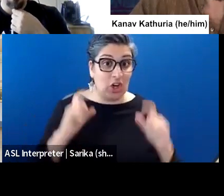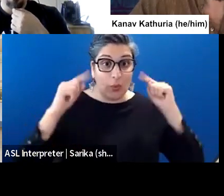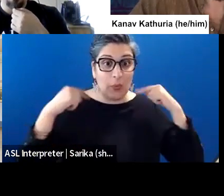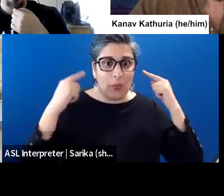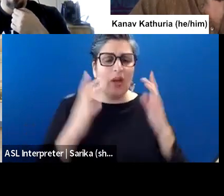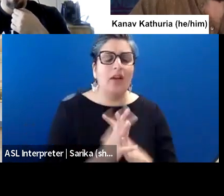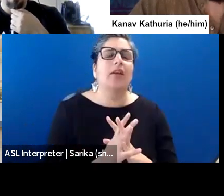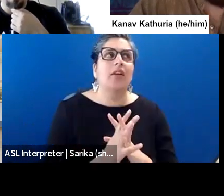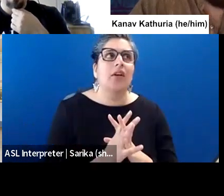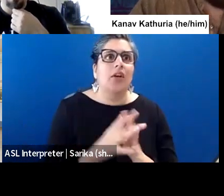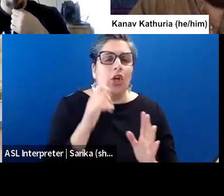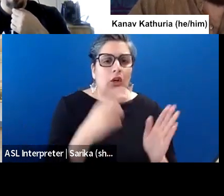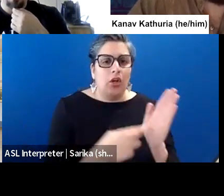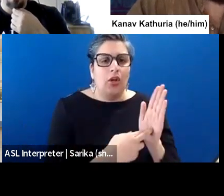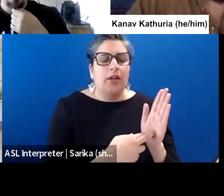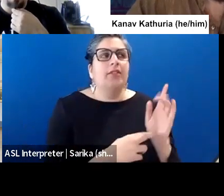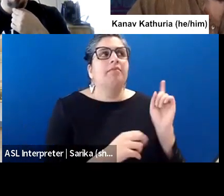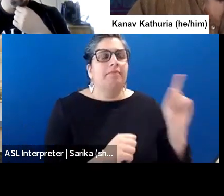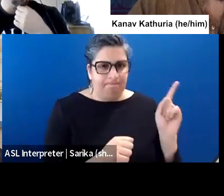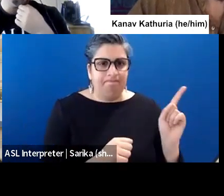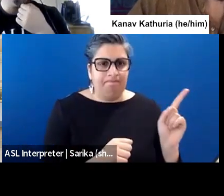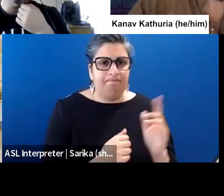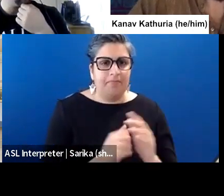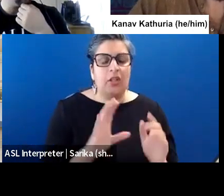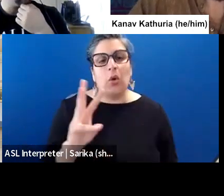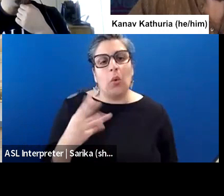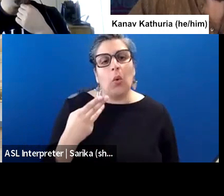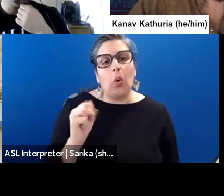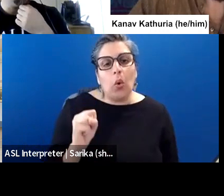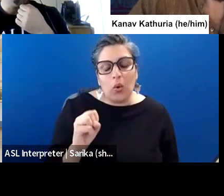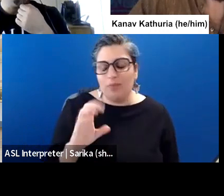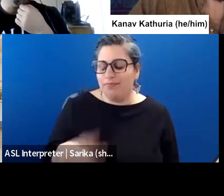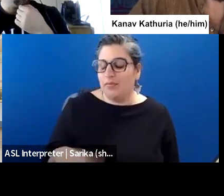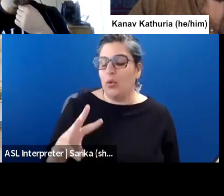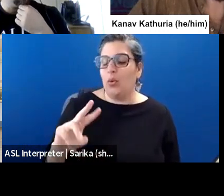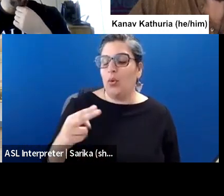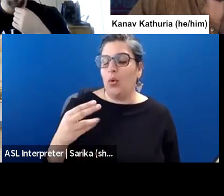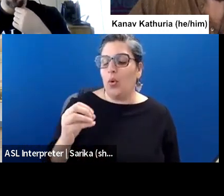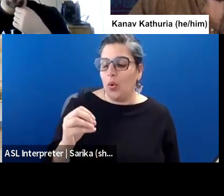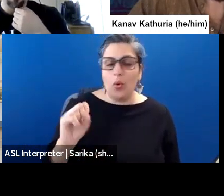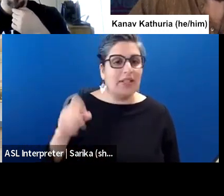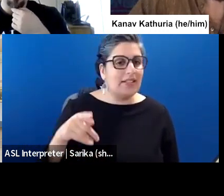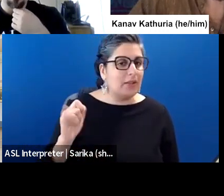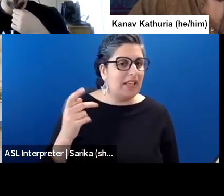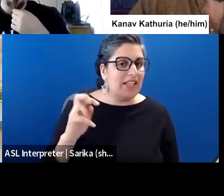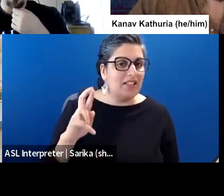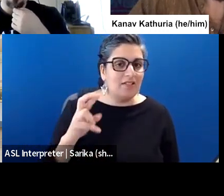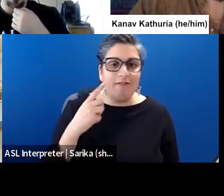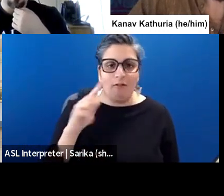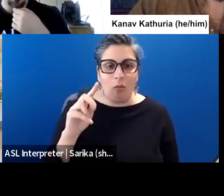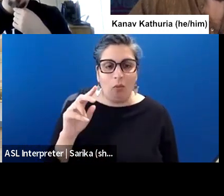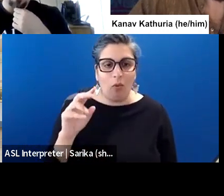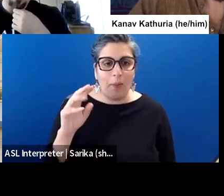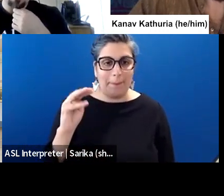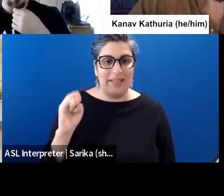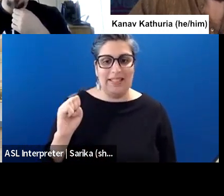For Me, as Lydia stated in the beginning, is a prison abolitionist activist organization that focuses